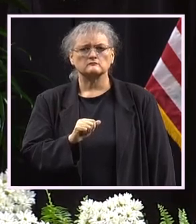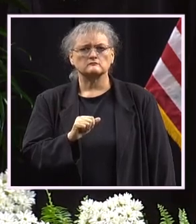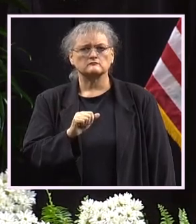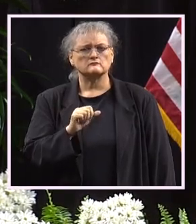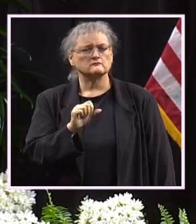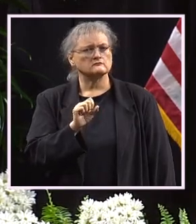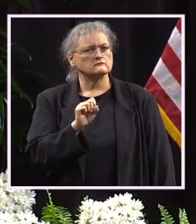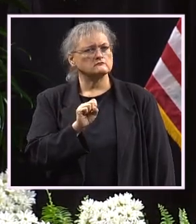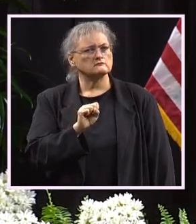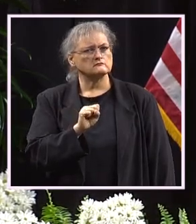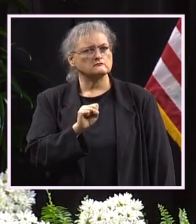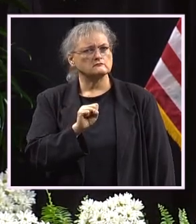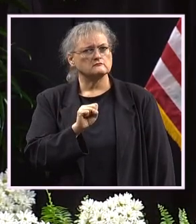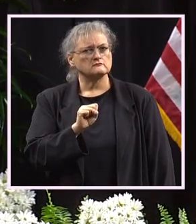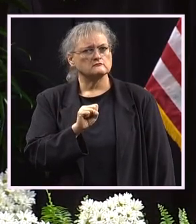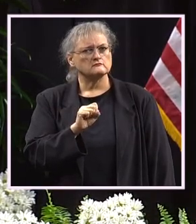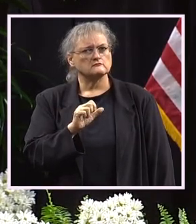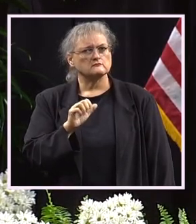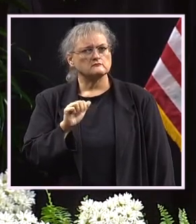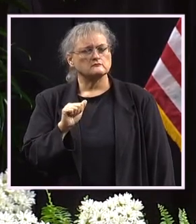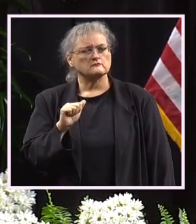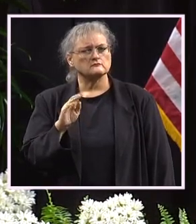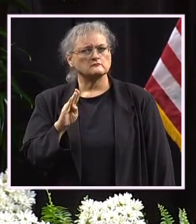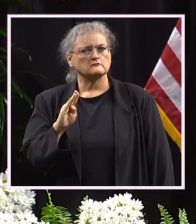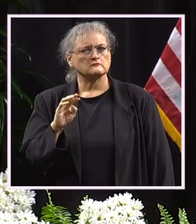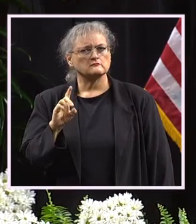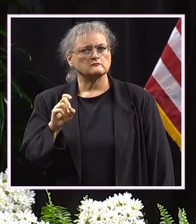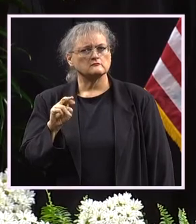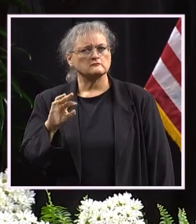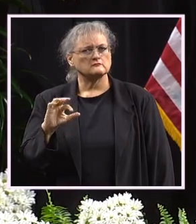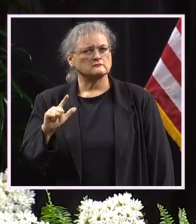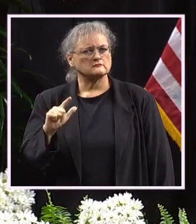Sanid Ashraf Abdul El Nahil.